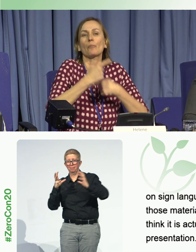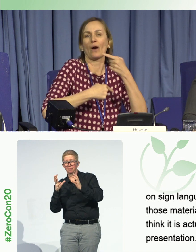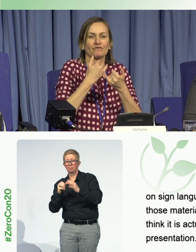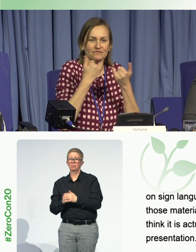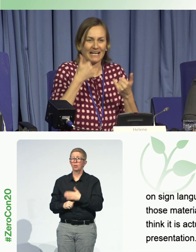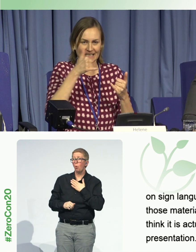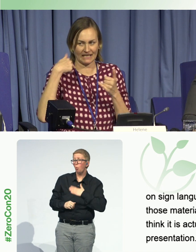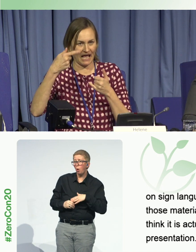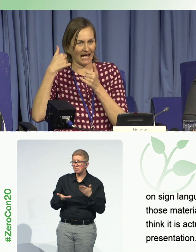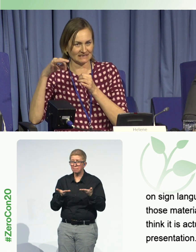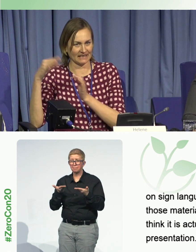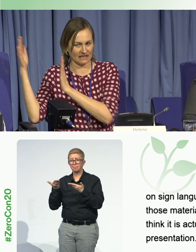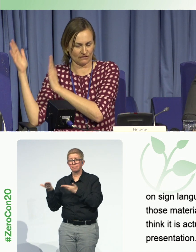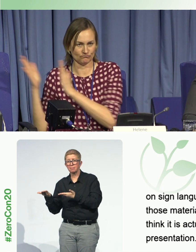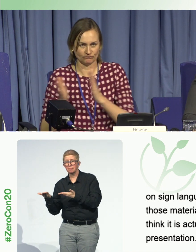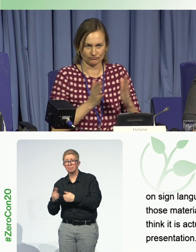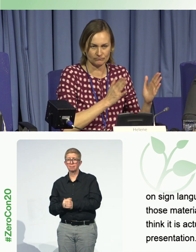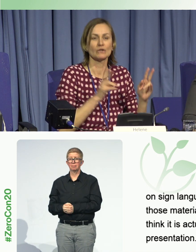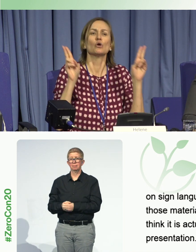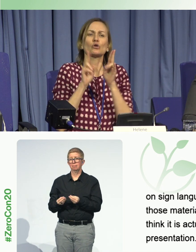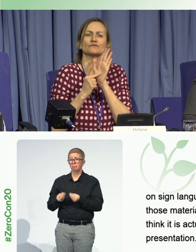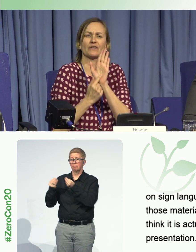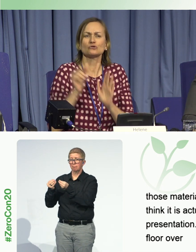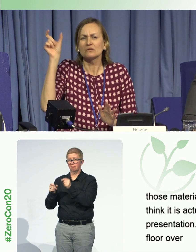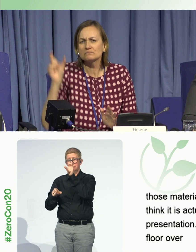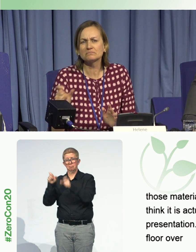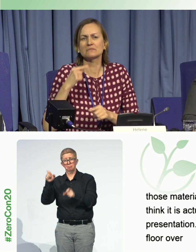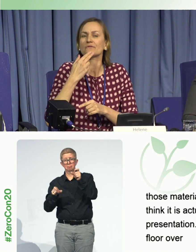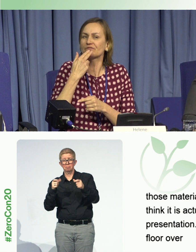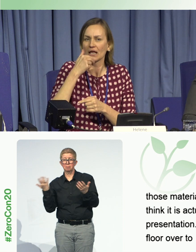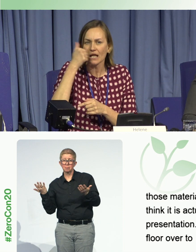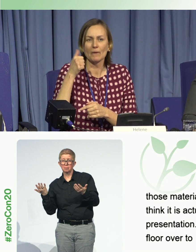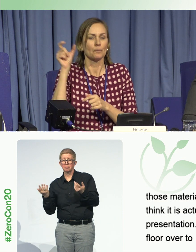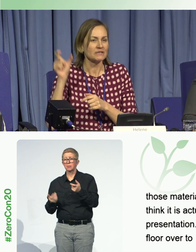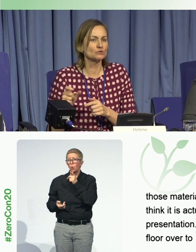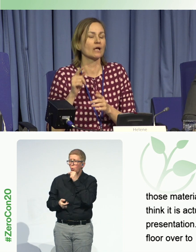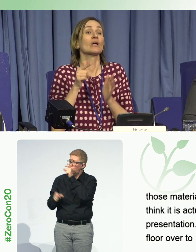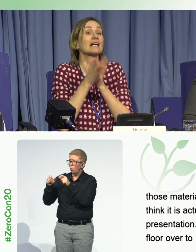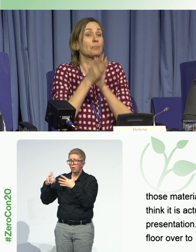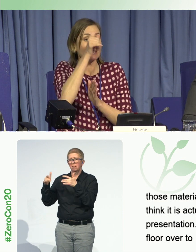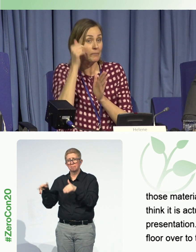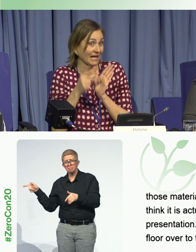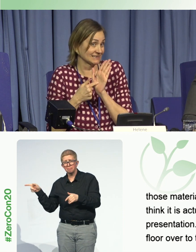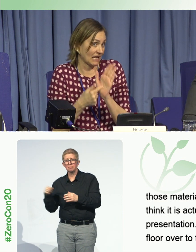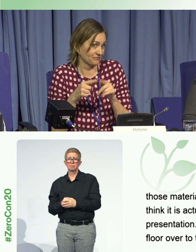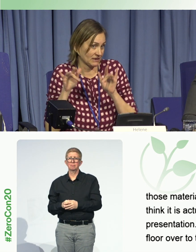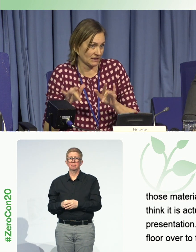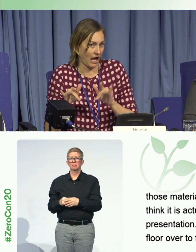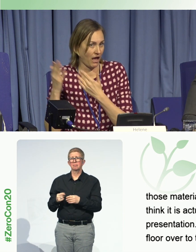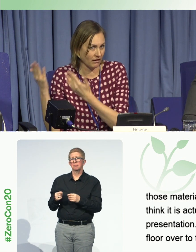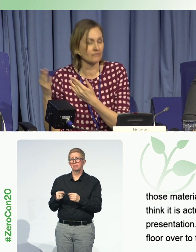hand the floor over to the presenters. I'd ask you to